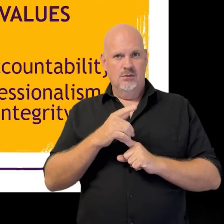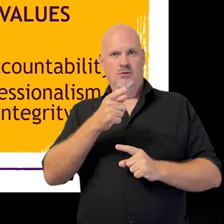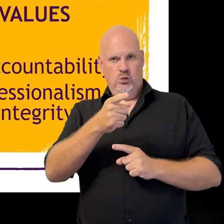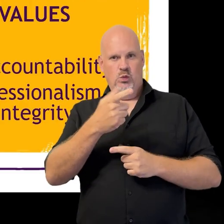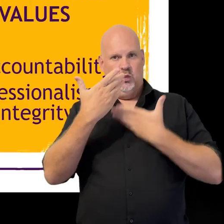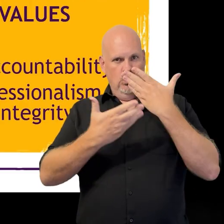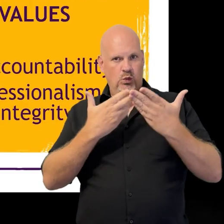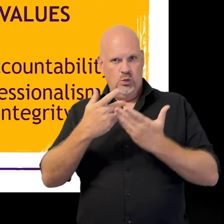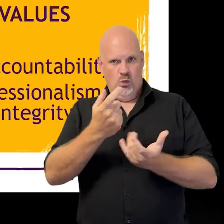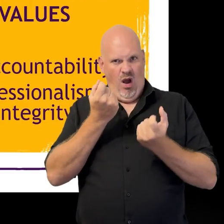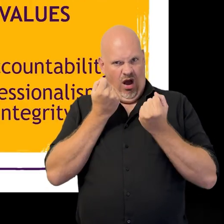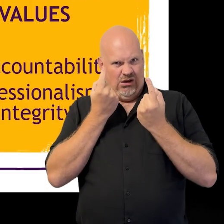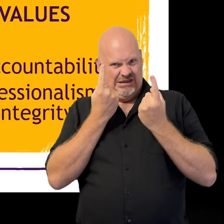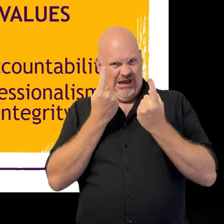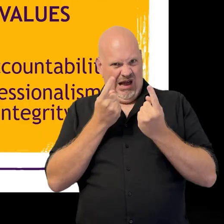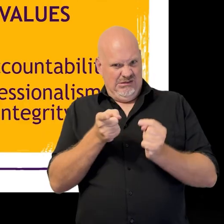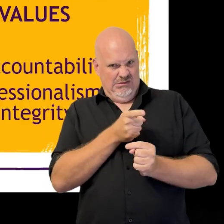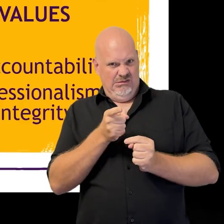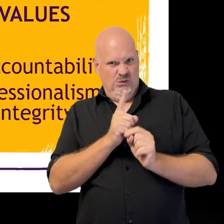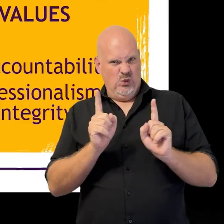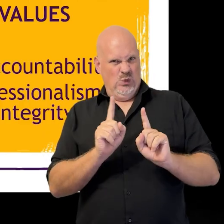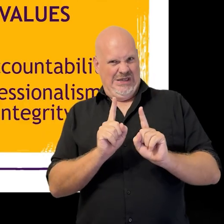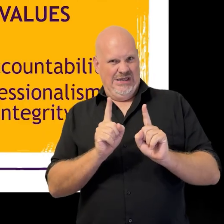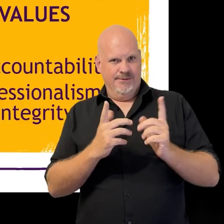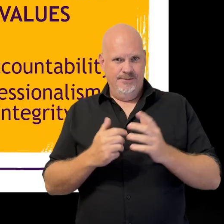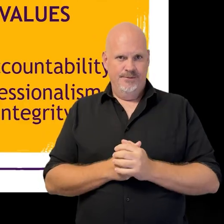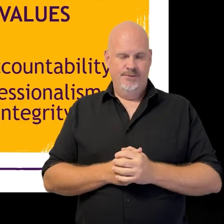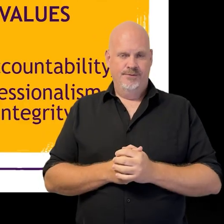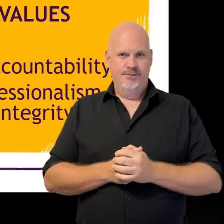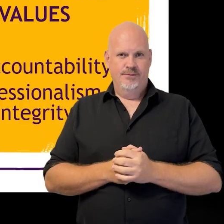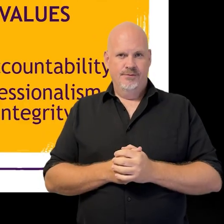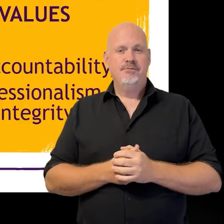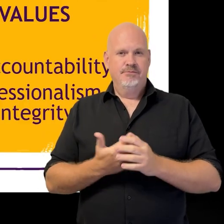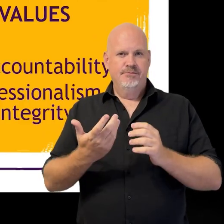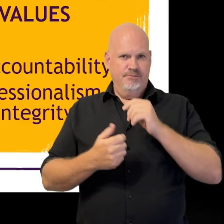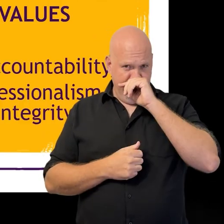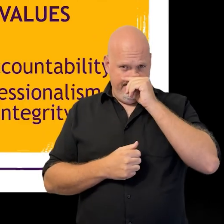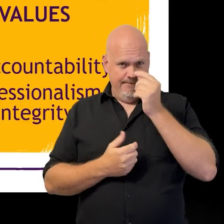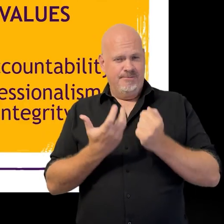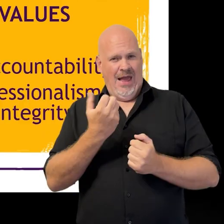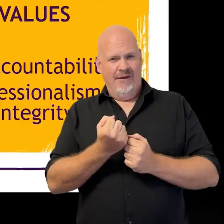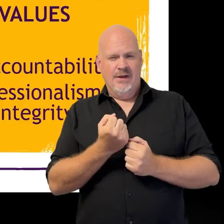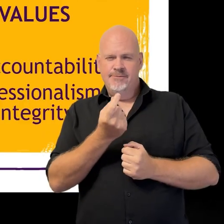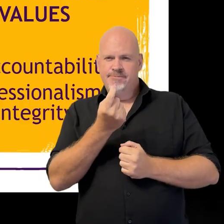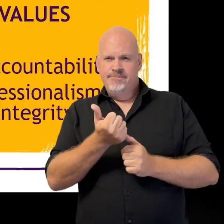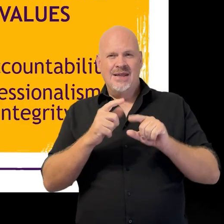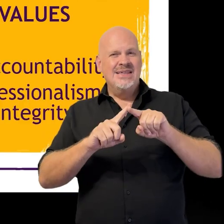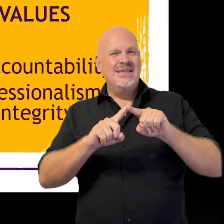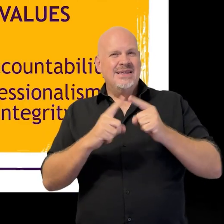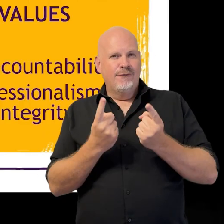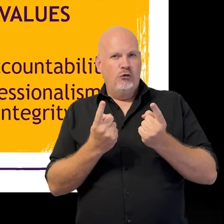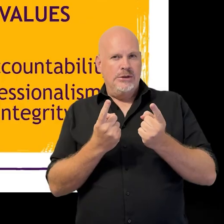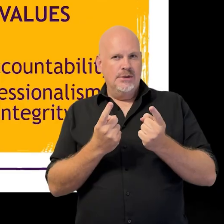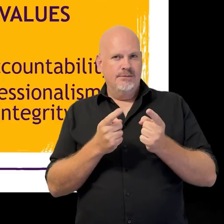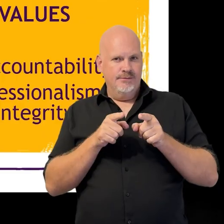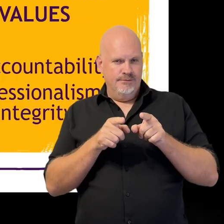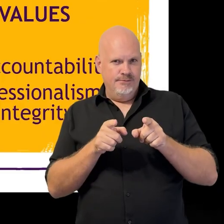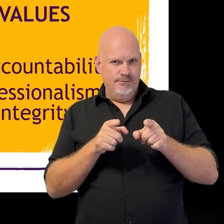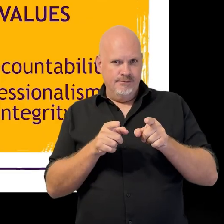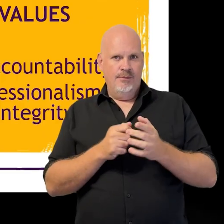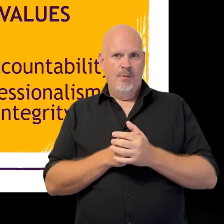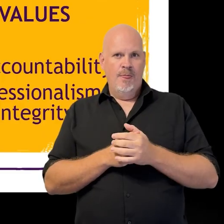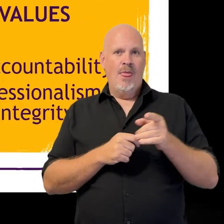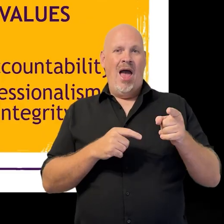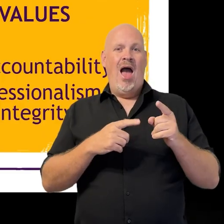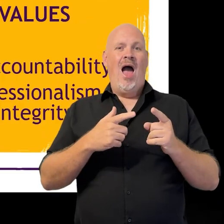is about your understanding of those 2 terms, ethical principles and professional values. It's worth saying, I think,